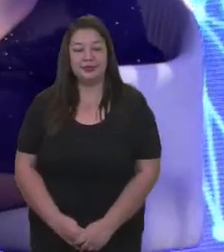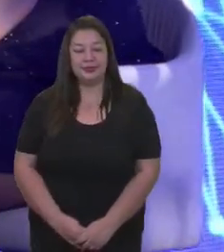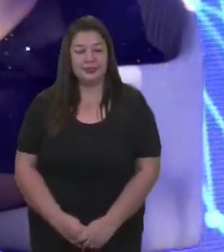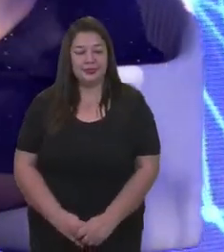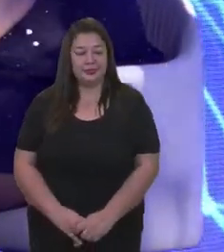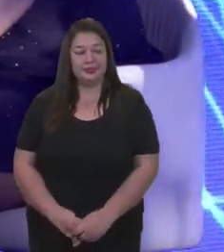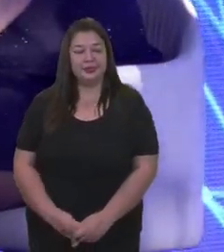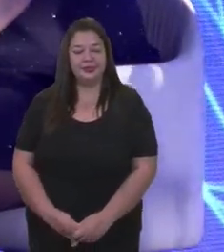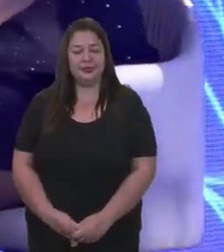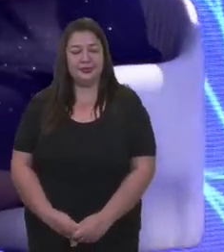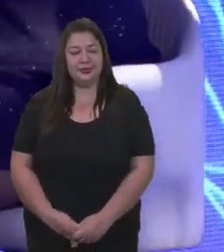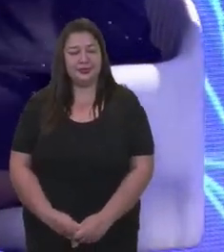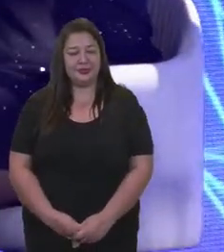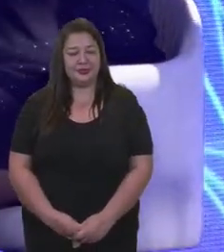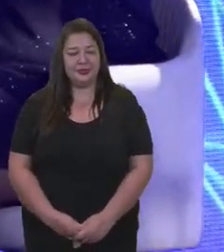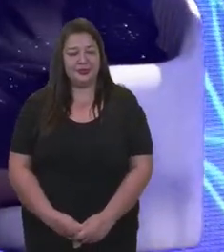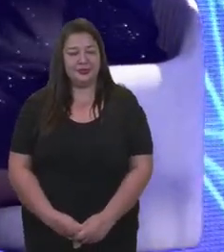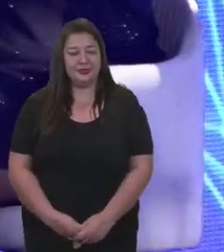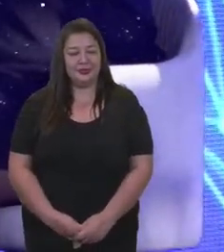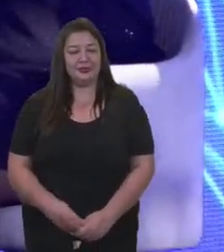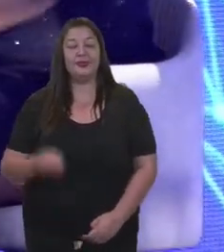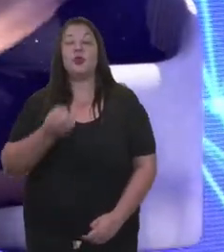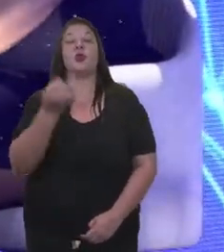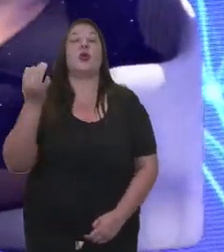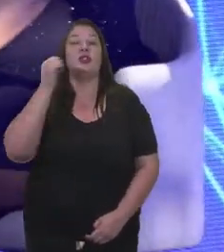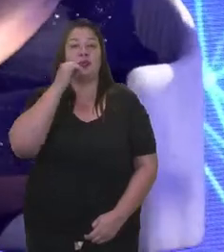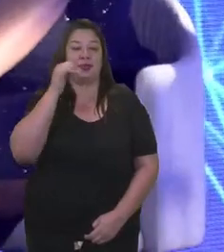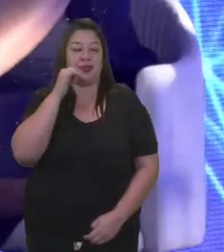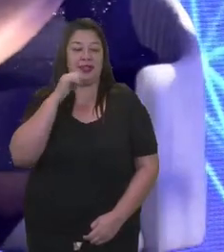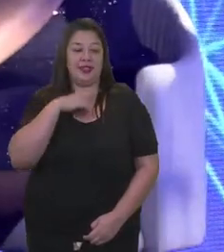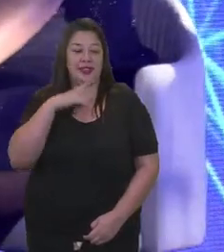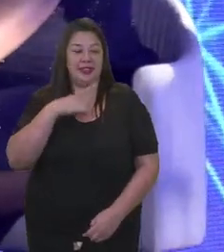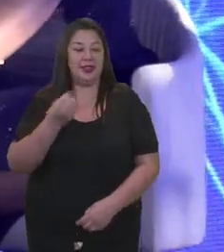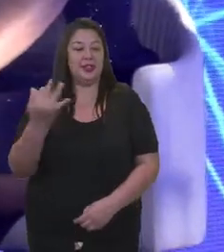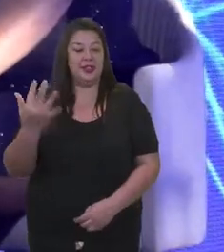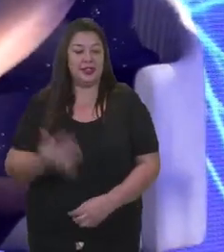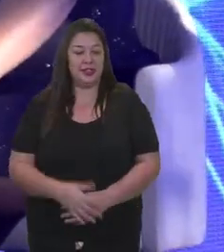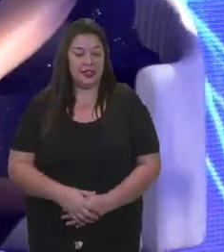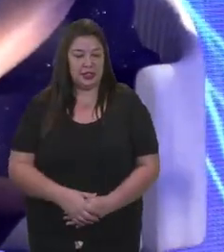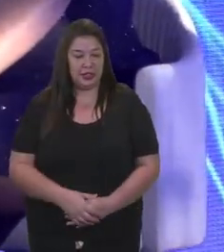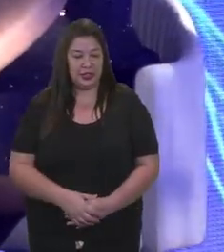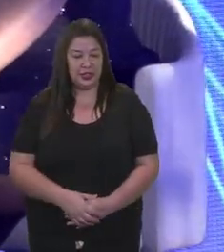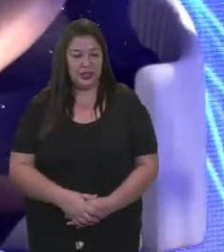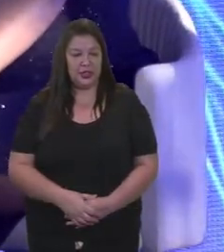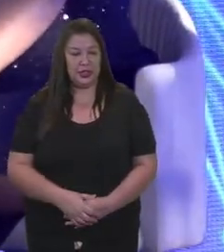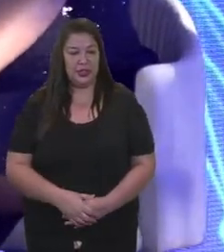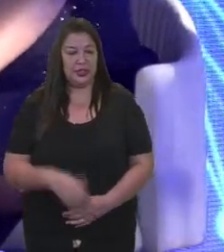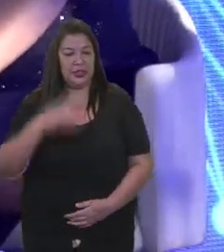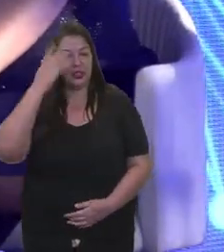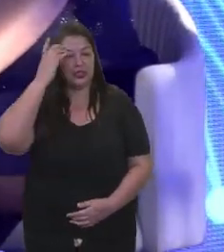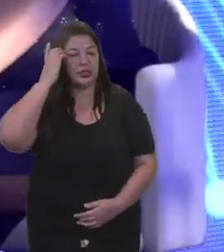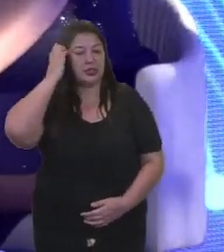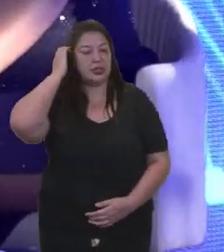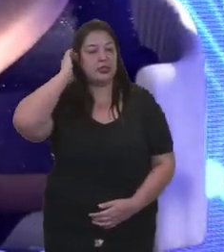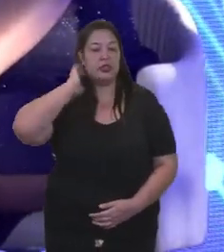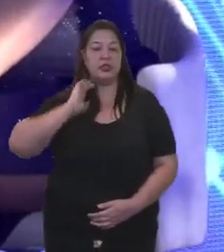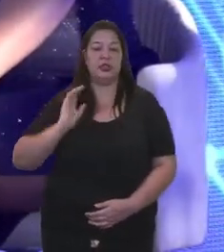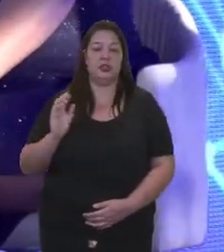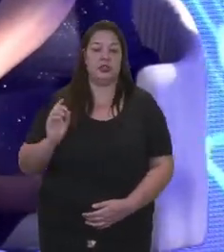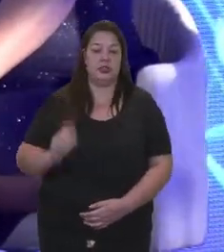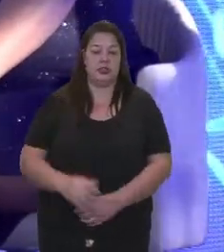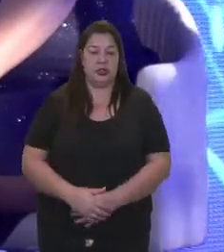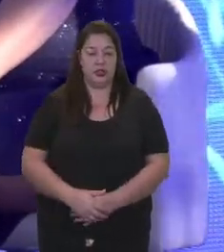Sabe quantas mulheres temos na liderança? Quatro. You know how many women we have in leadership positions? Four. De